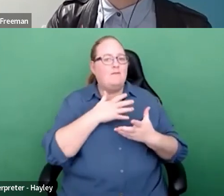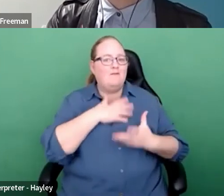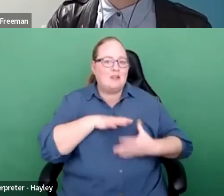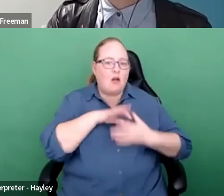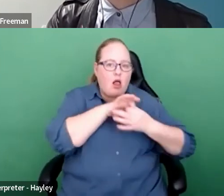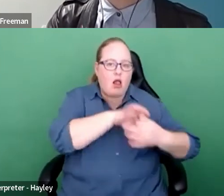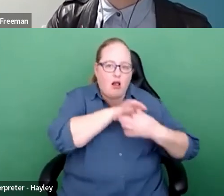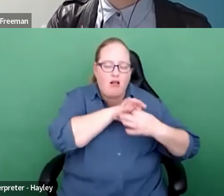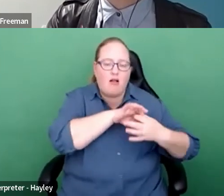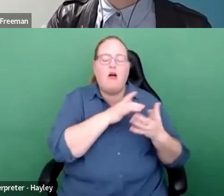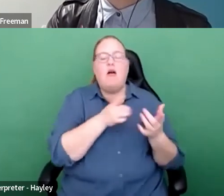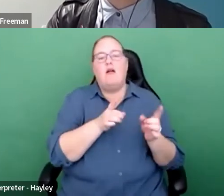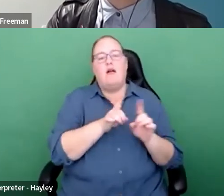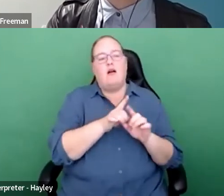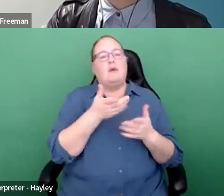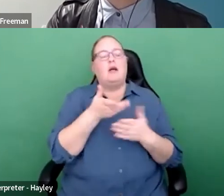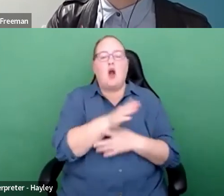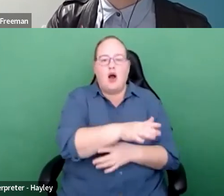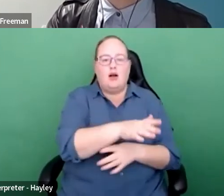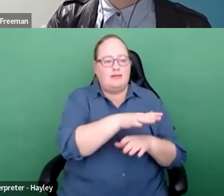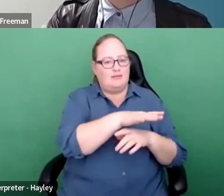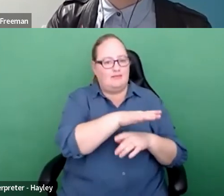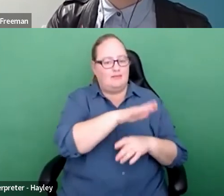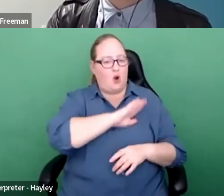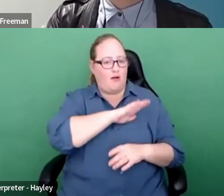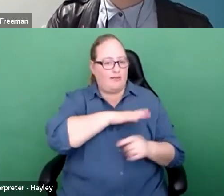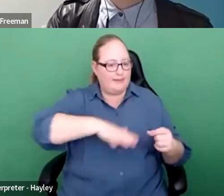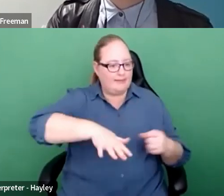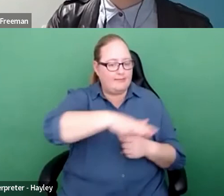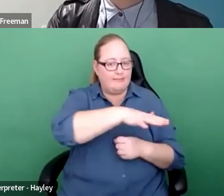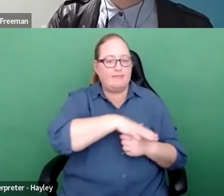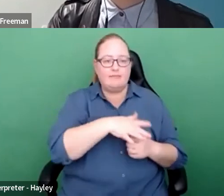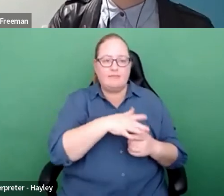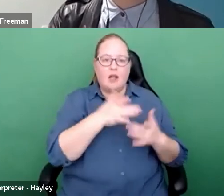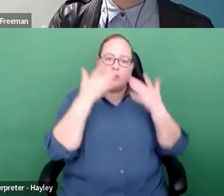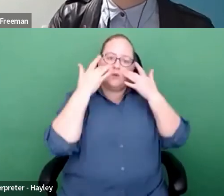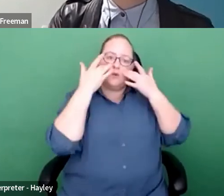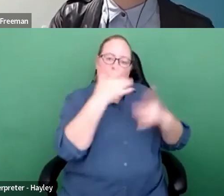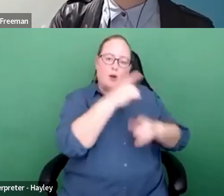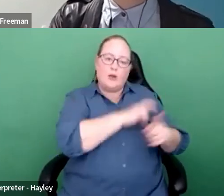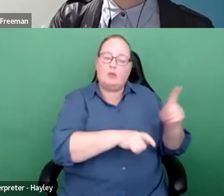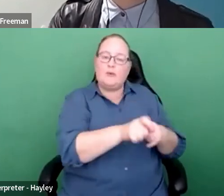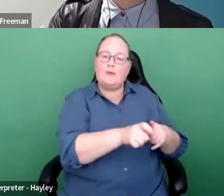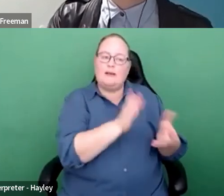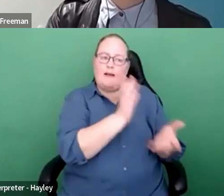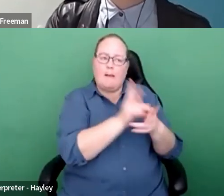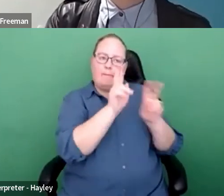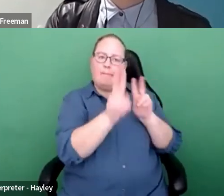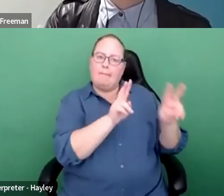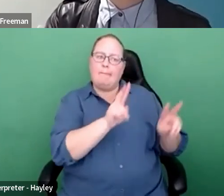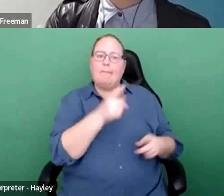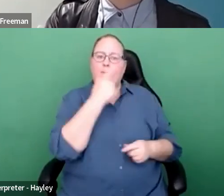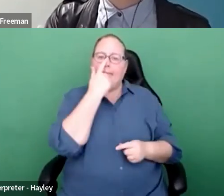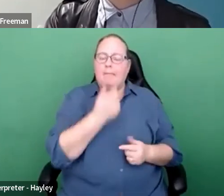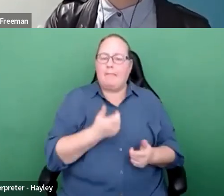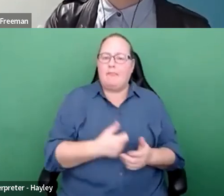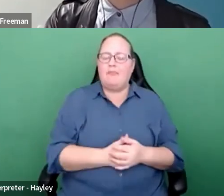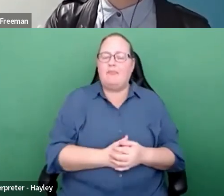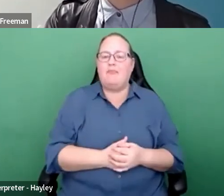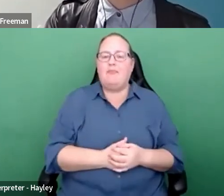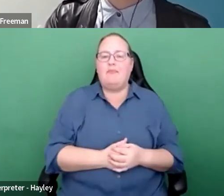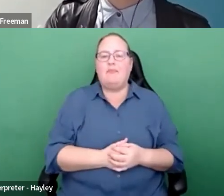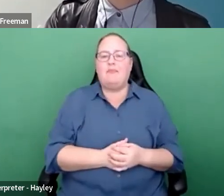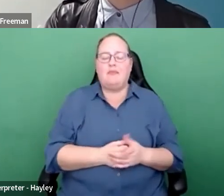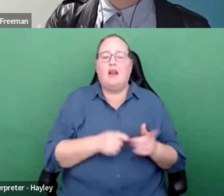of outperforming this community. And, there was also a certain kind of lurking threat